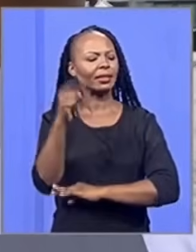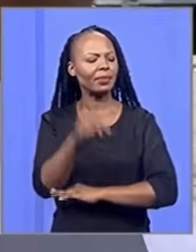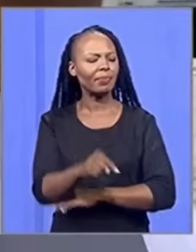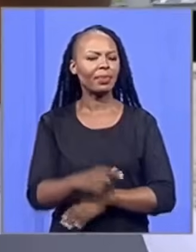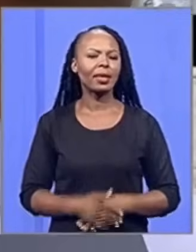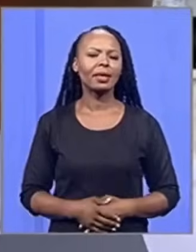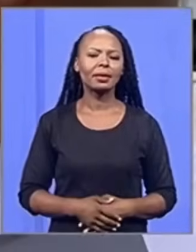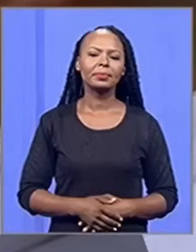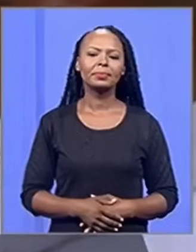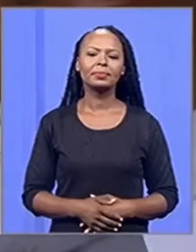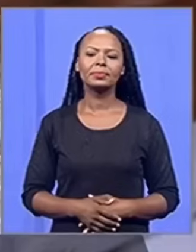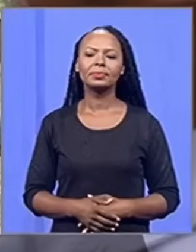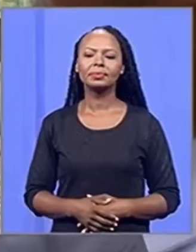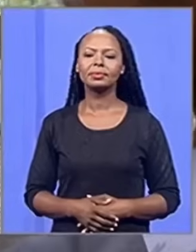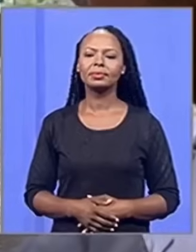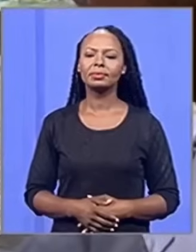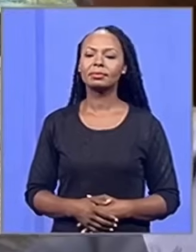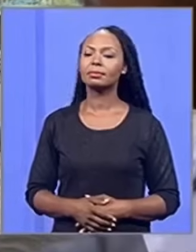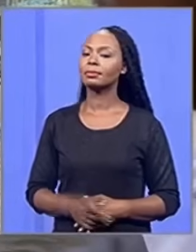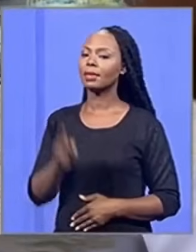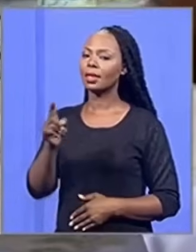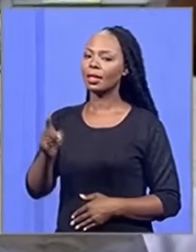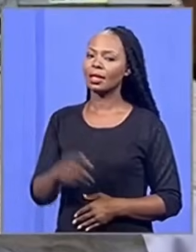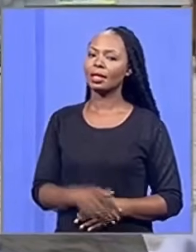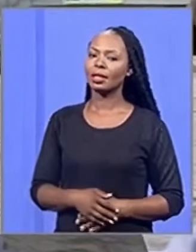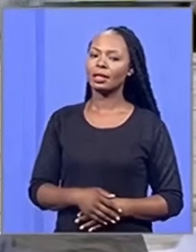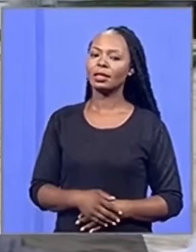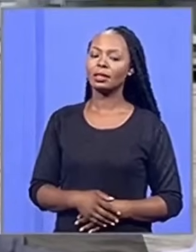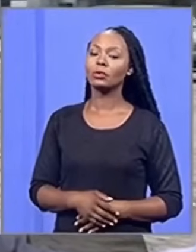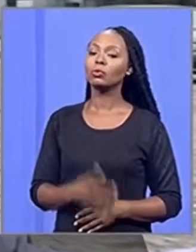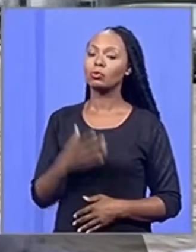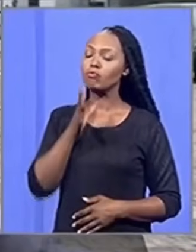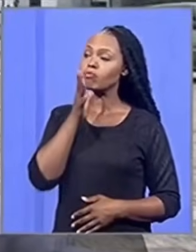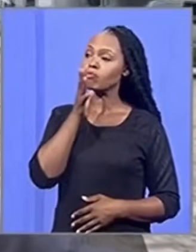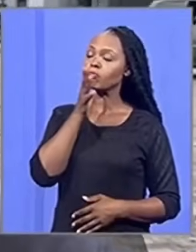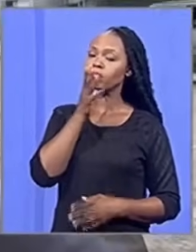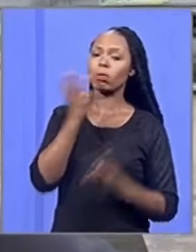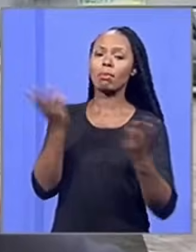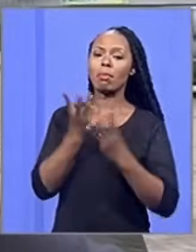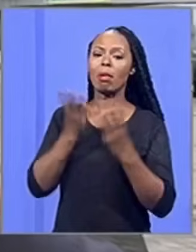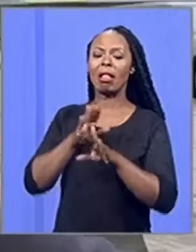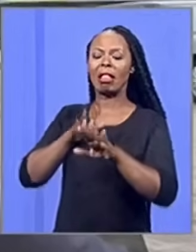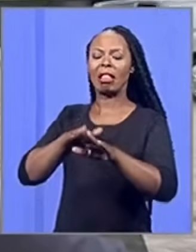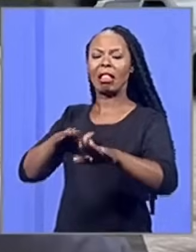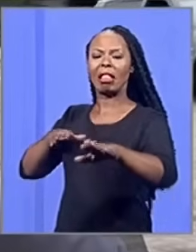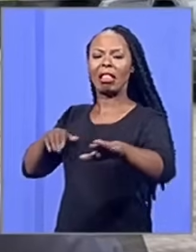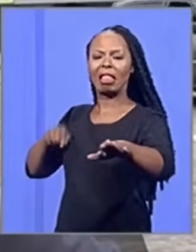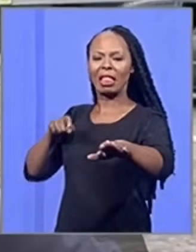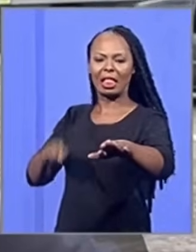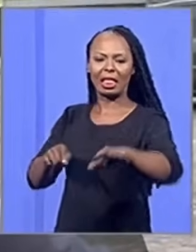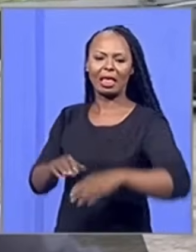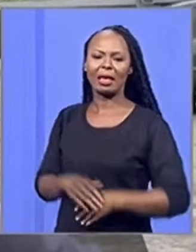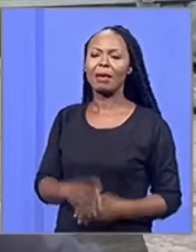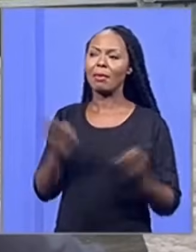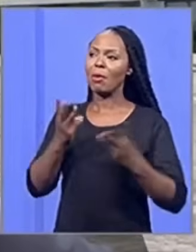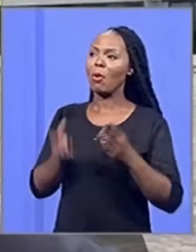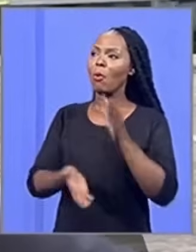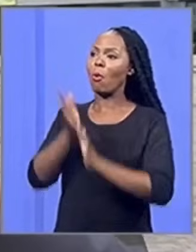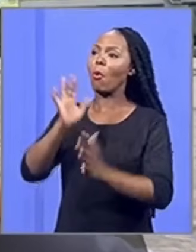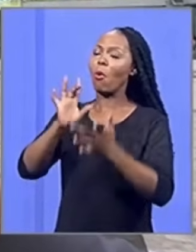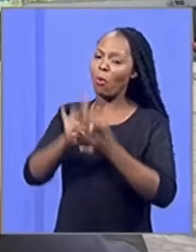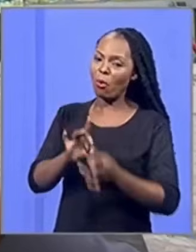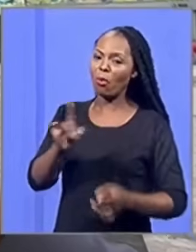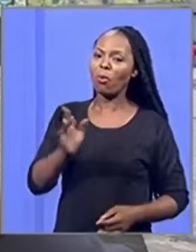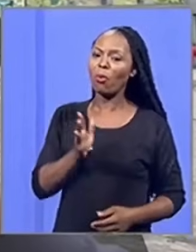Pharakano. Yeah, it was very congested. Too many people were jostling to go home. There were too